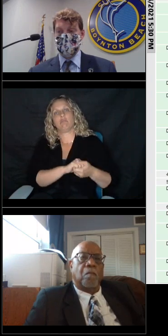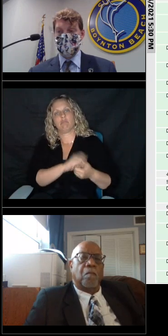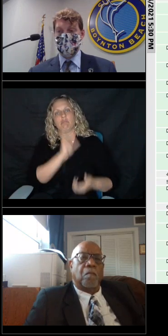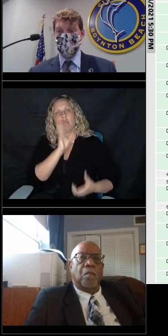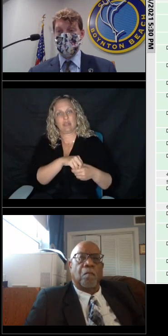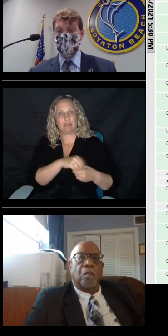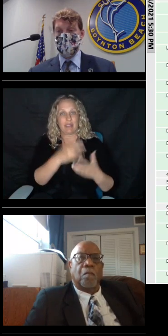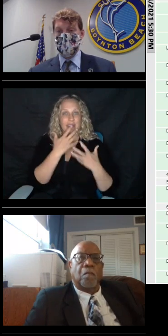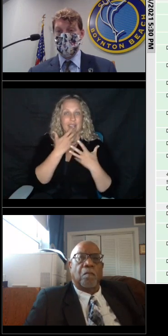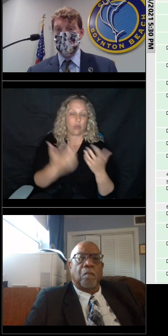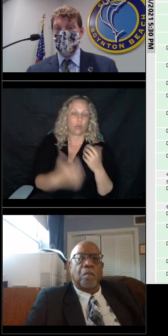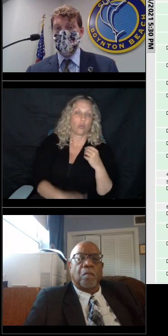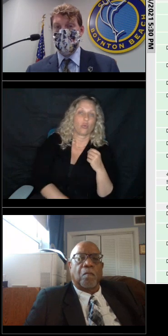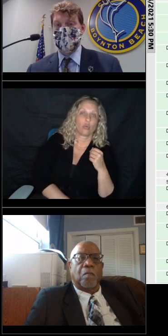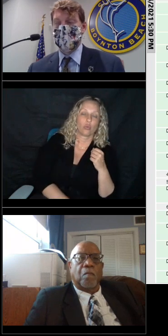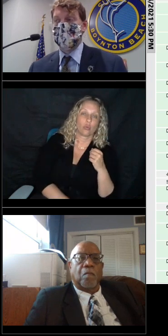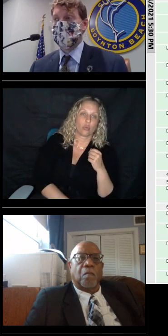Thank you.